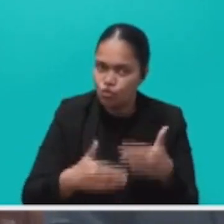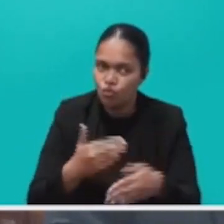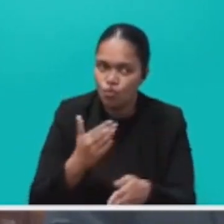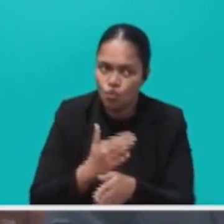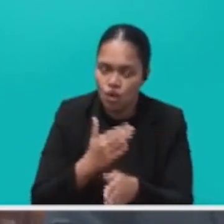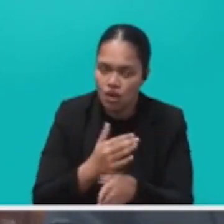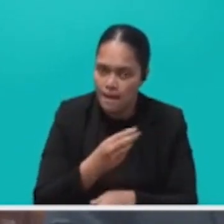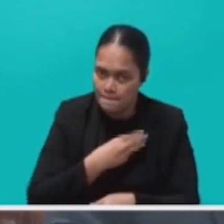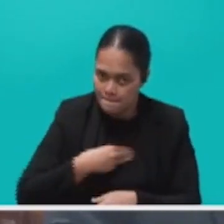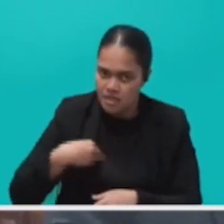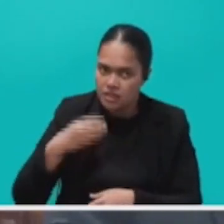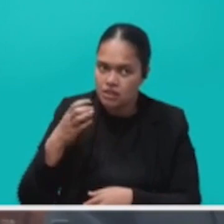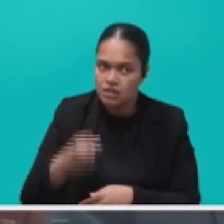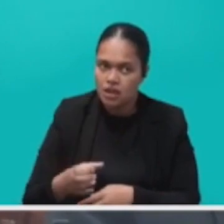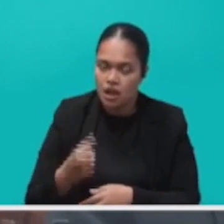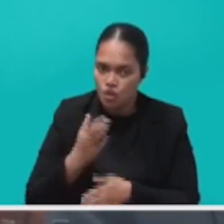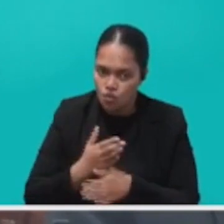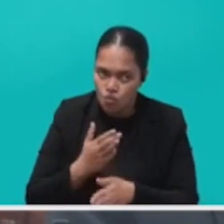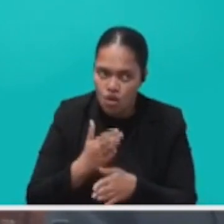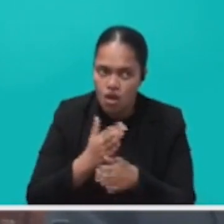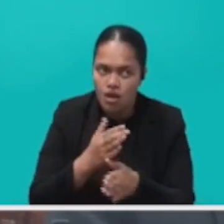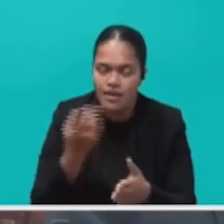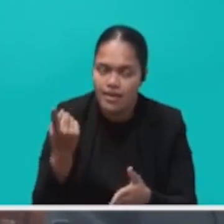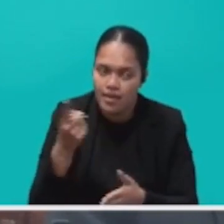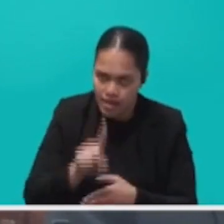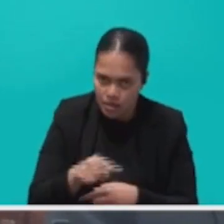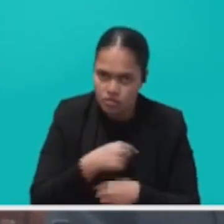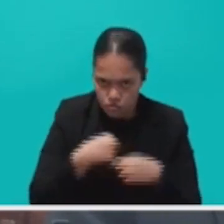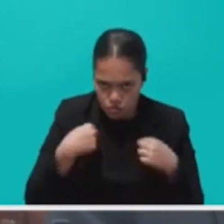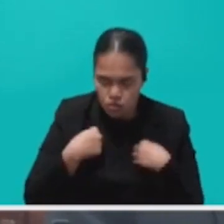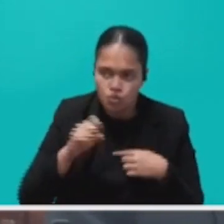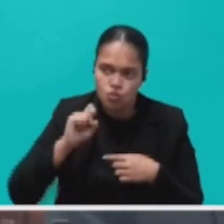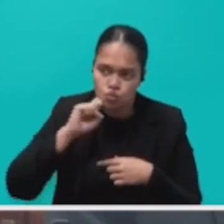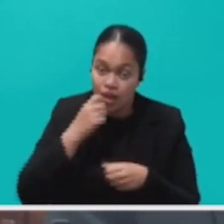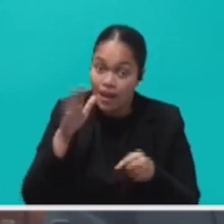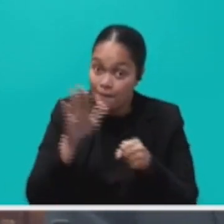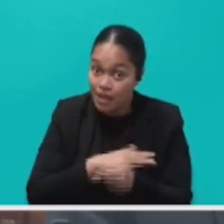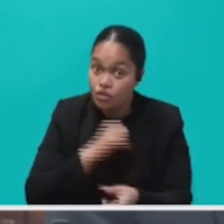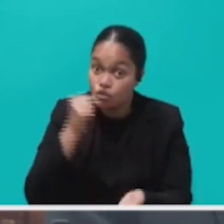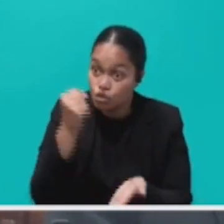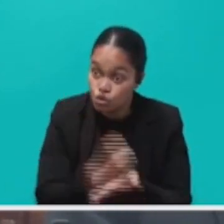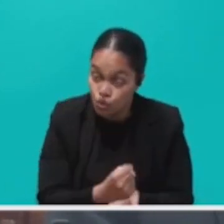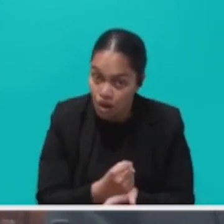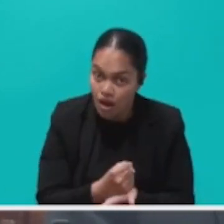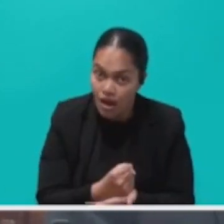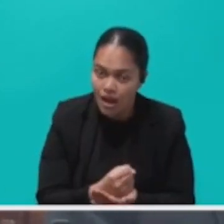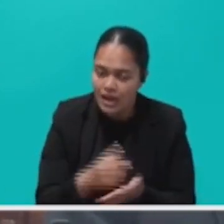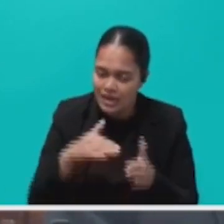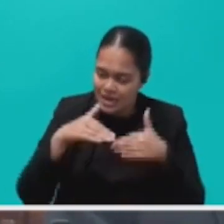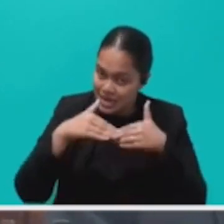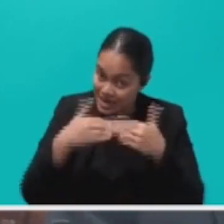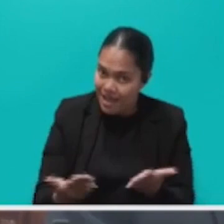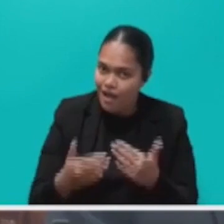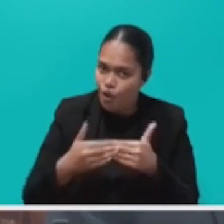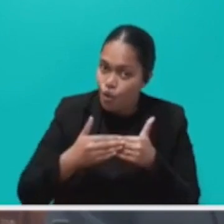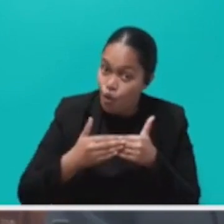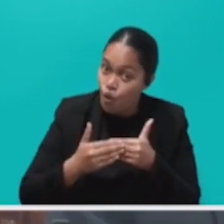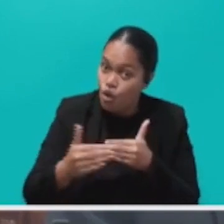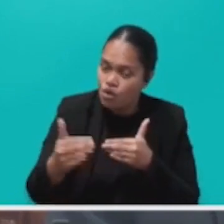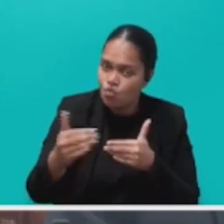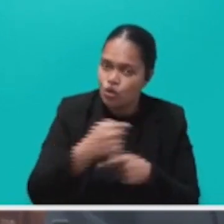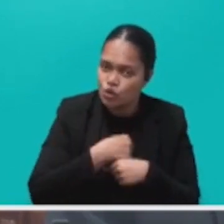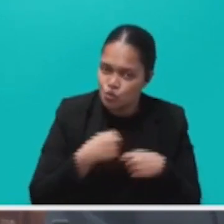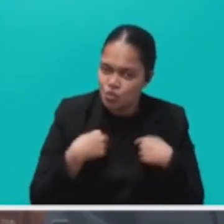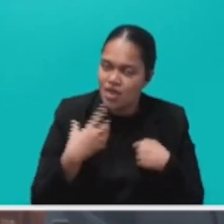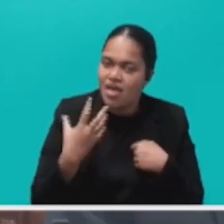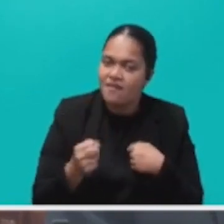The minister is working on it. And we are going to make sure that from now onwards, Mr. Speaker, we